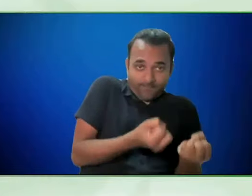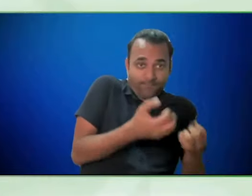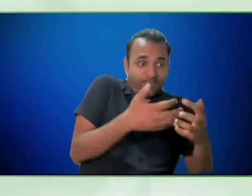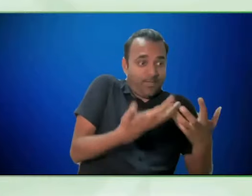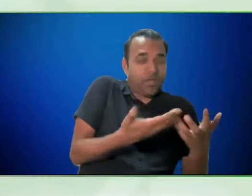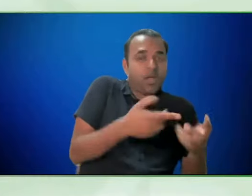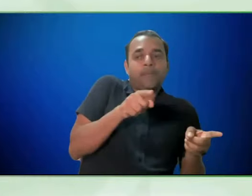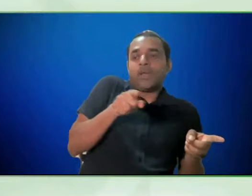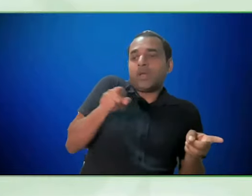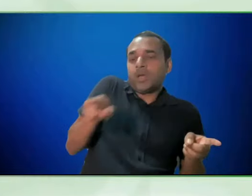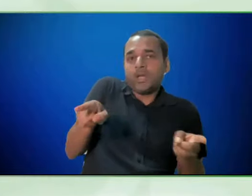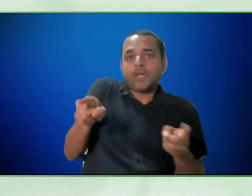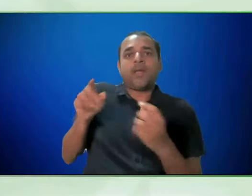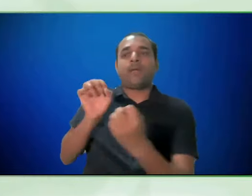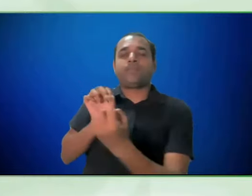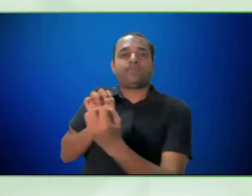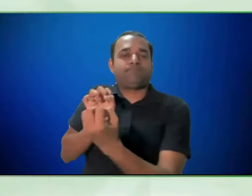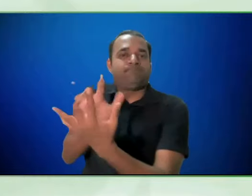is not